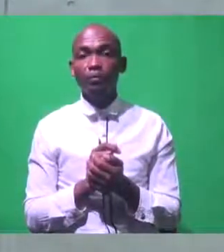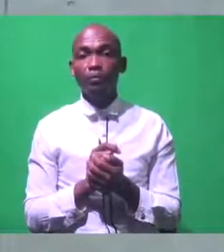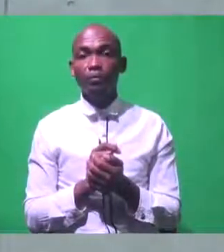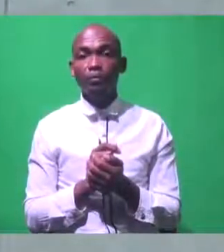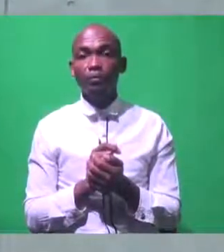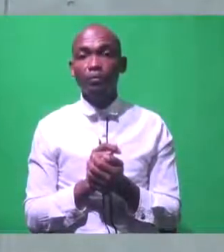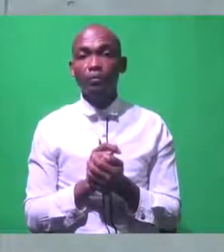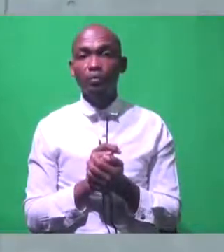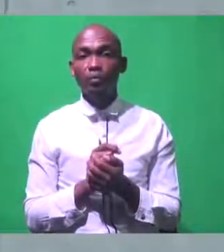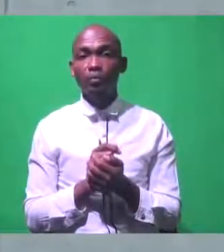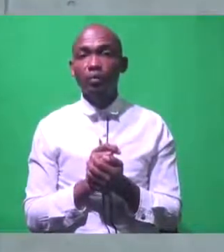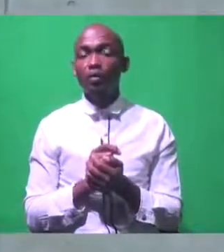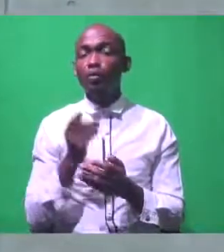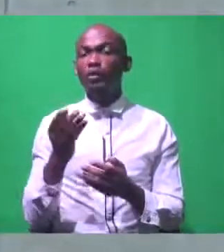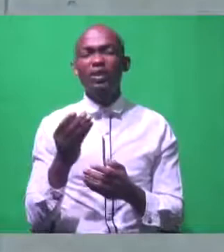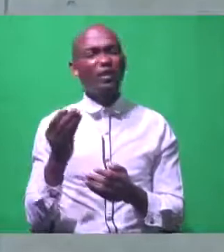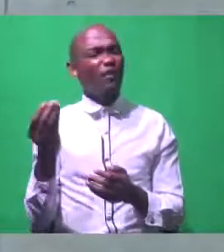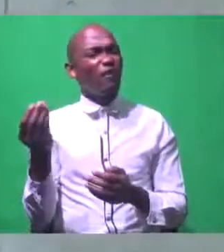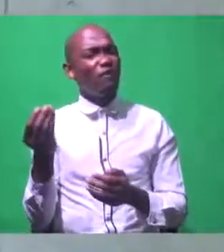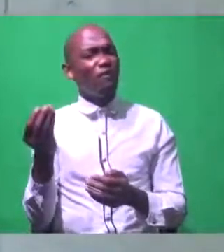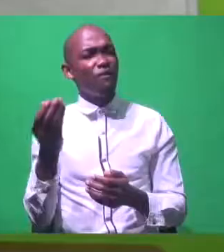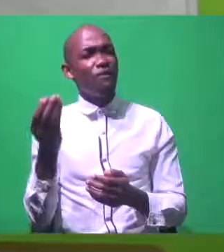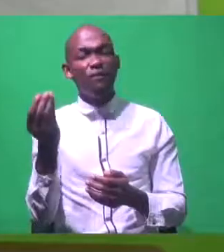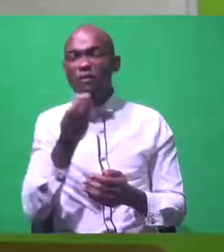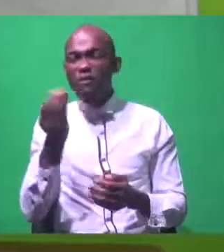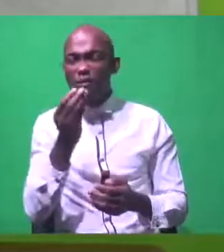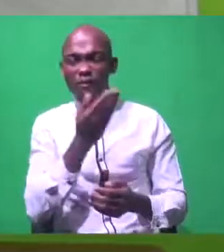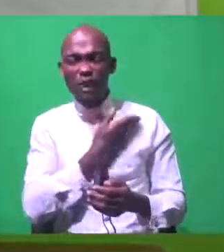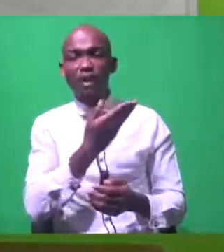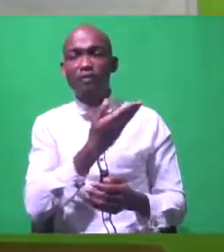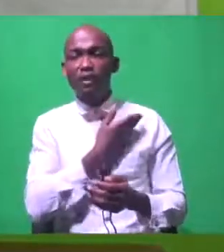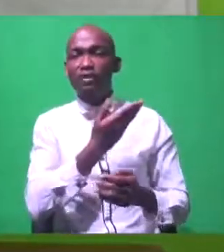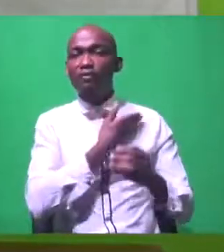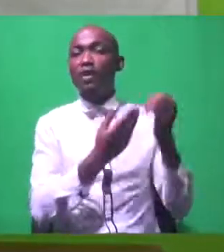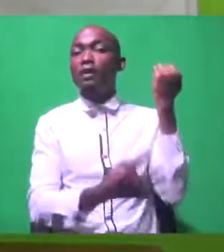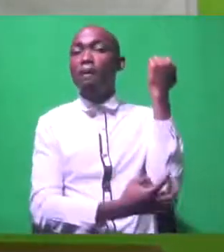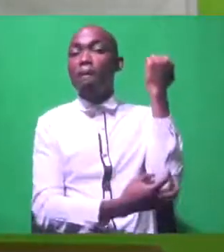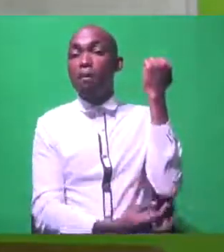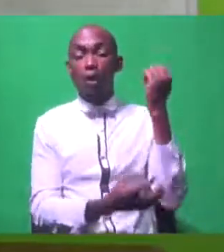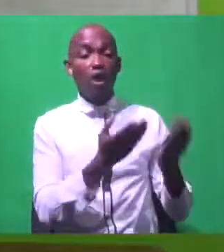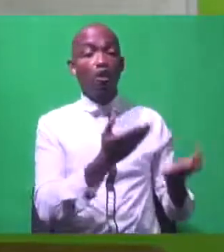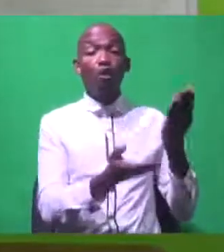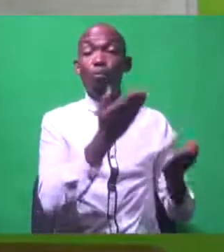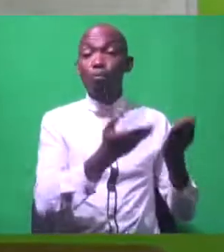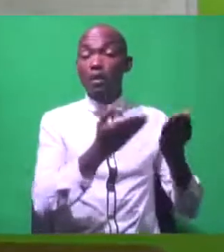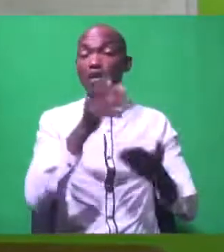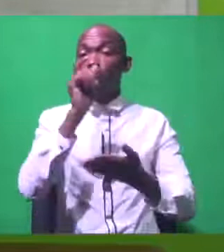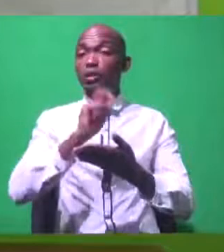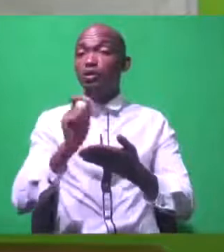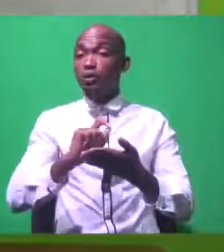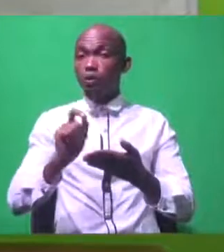which were very poor compared to the schools of the whites, compared to the schools of